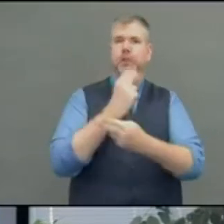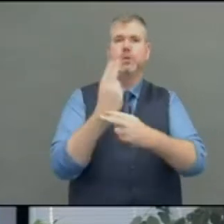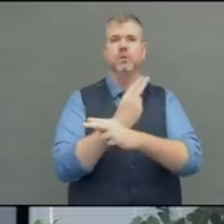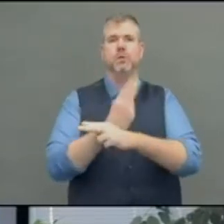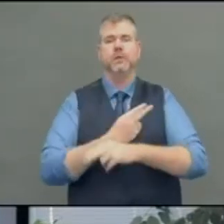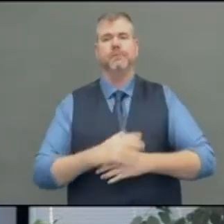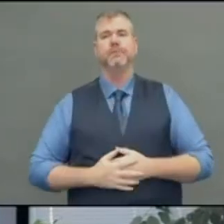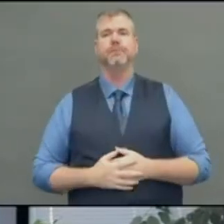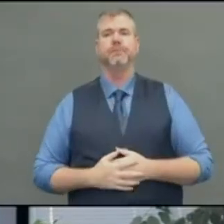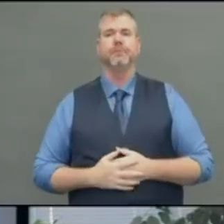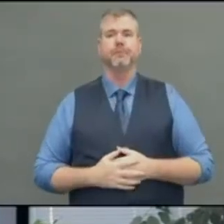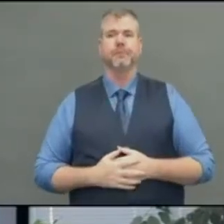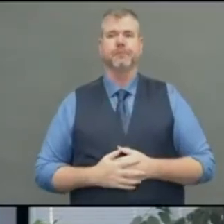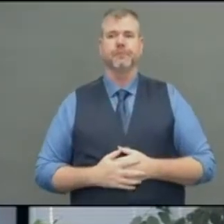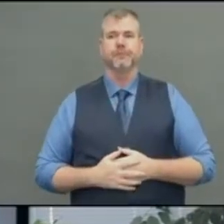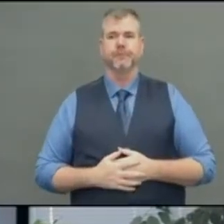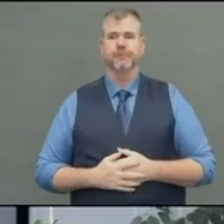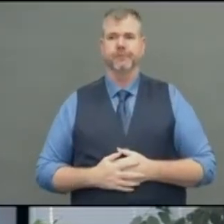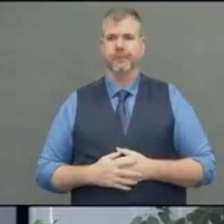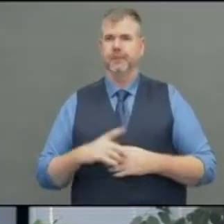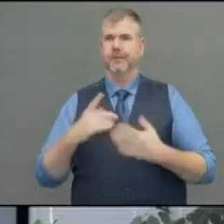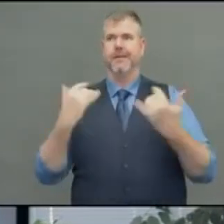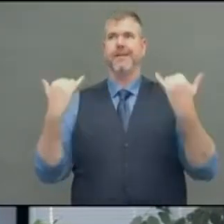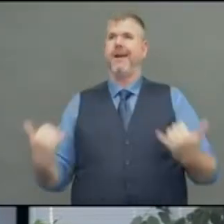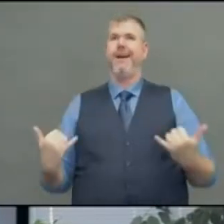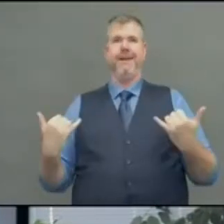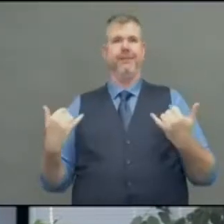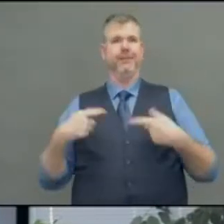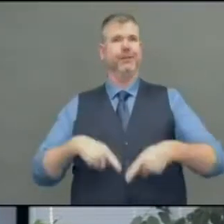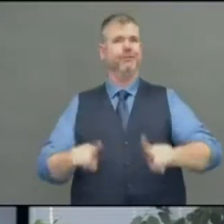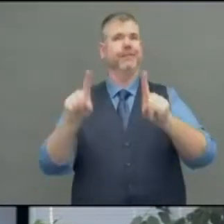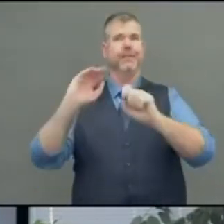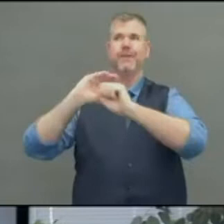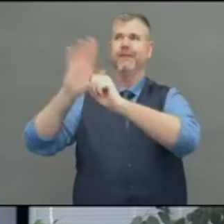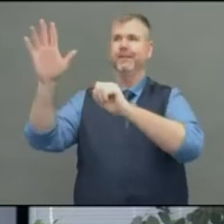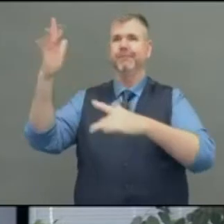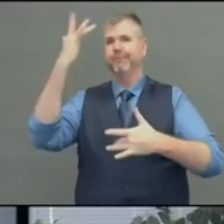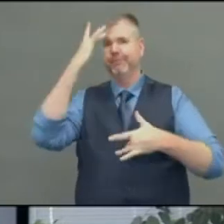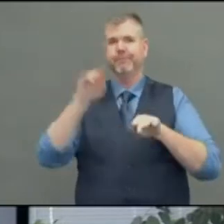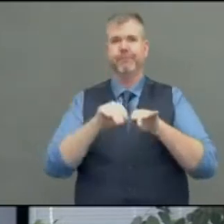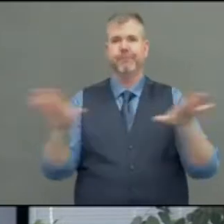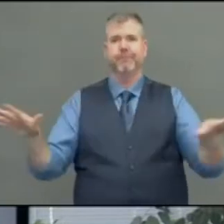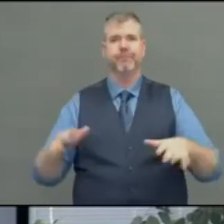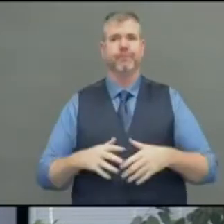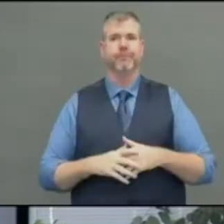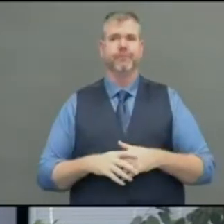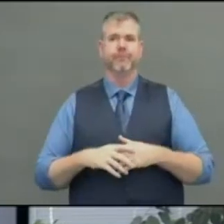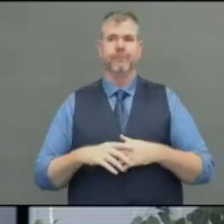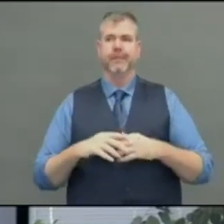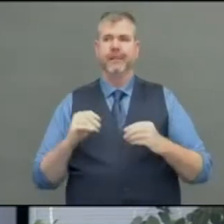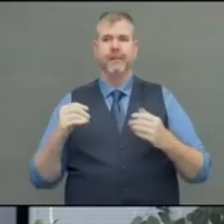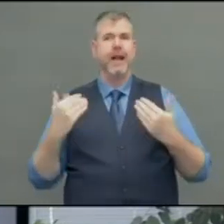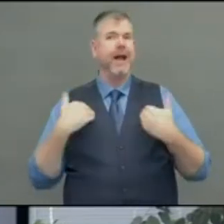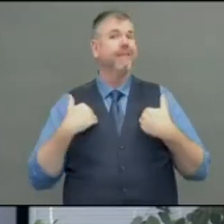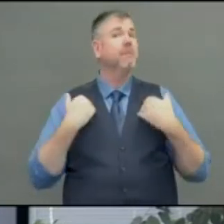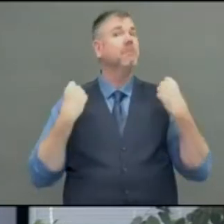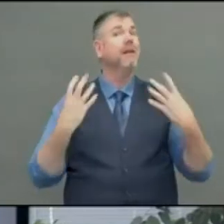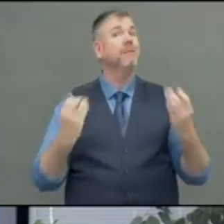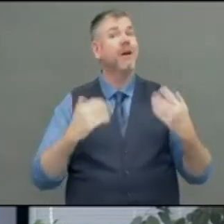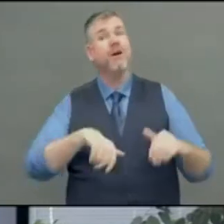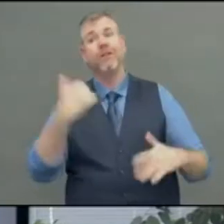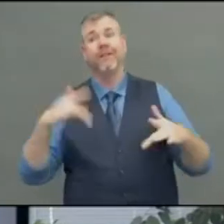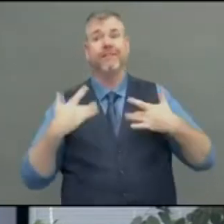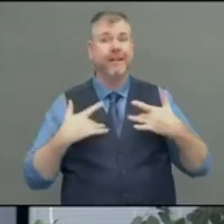with COVID-19 and the pandemic going on, and many other events that are happening,